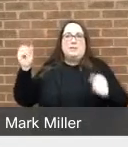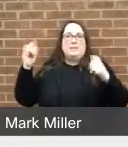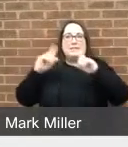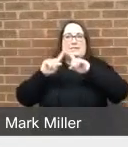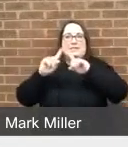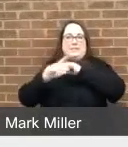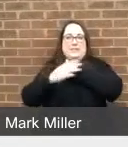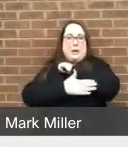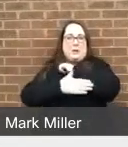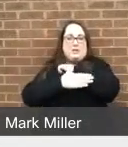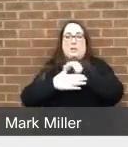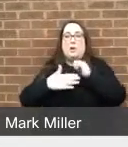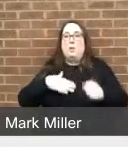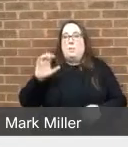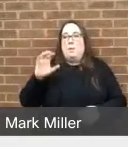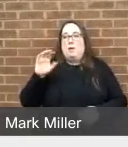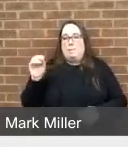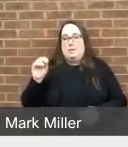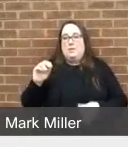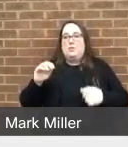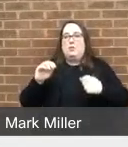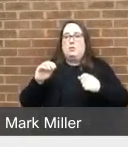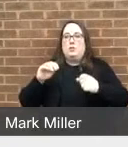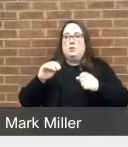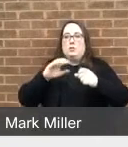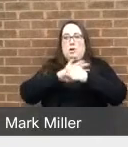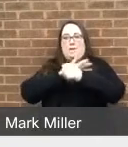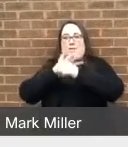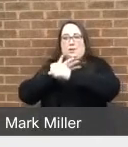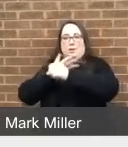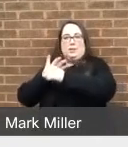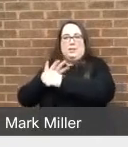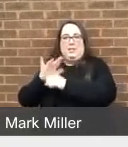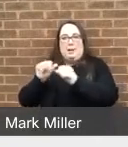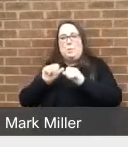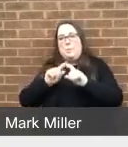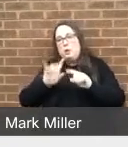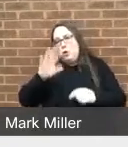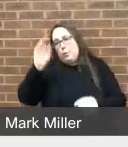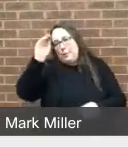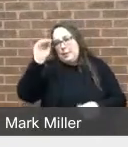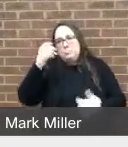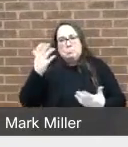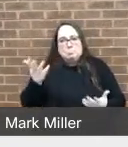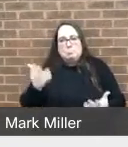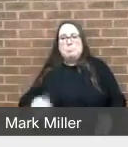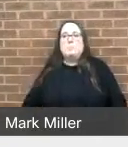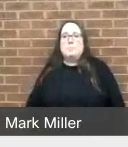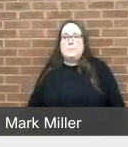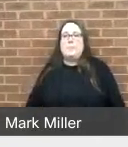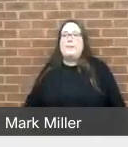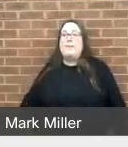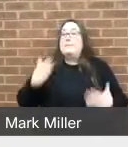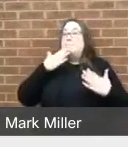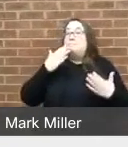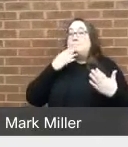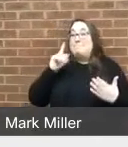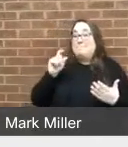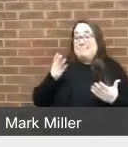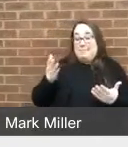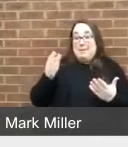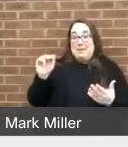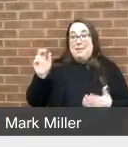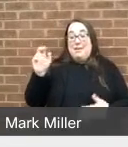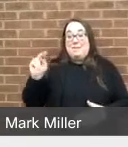my company actually covers that area, but I don't know what's your opinion. Thank you. Thank you, Mr. Lee. Calvin, County